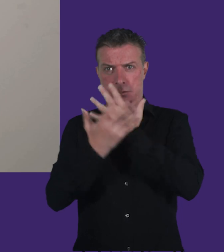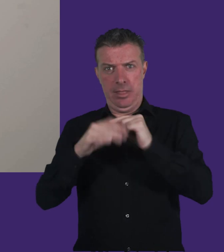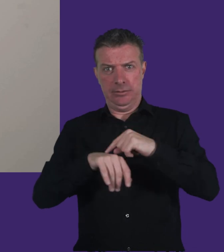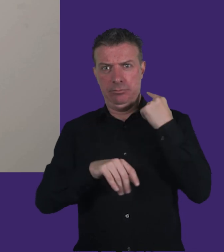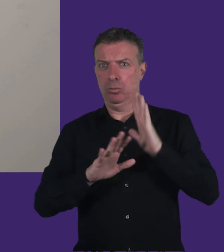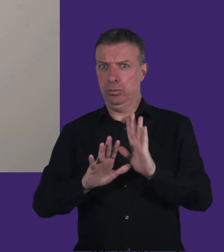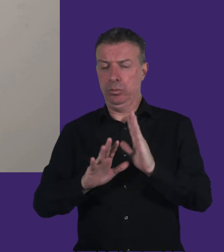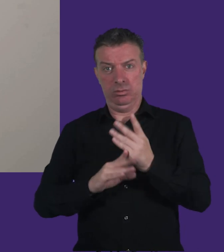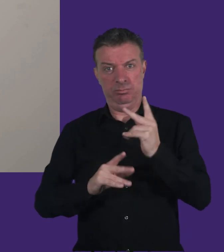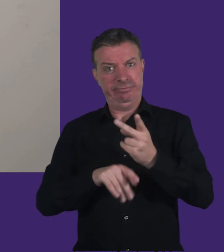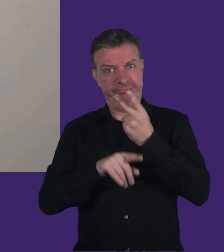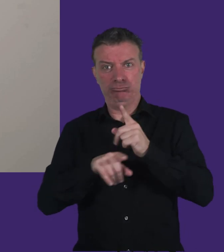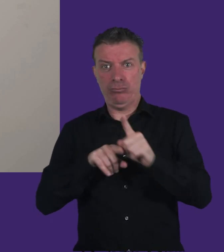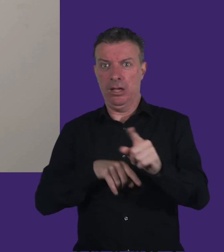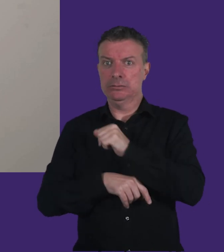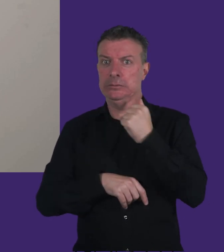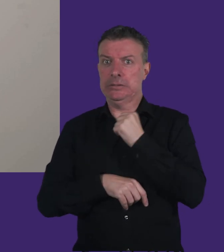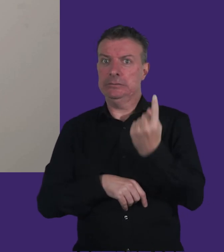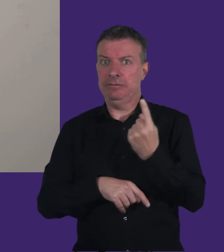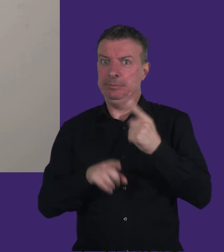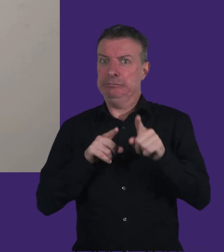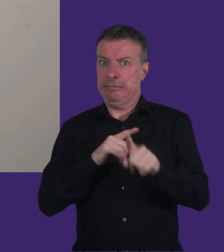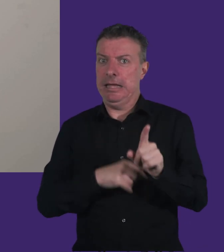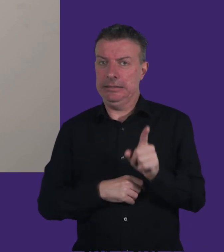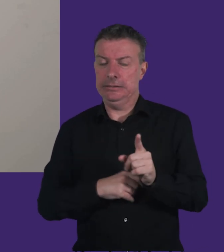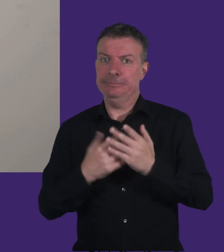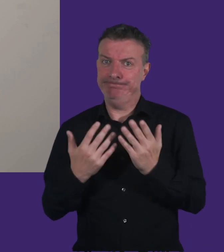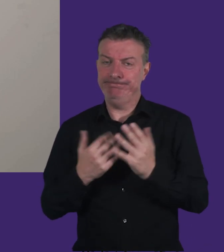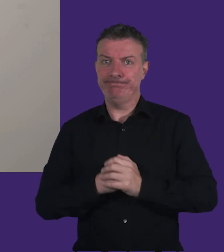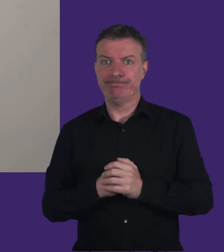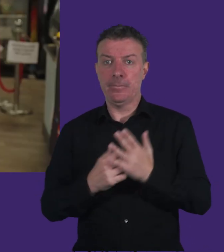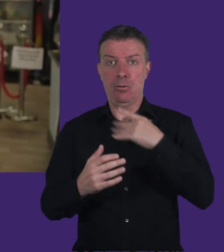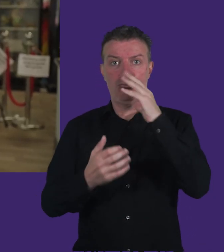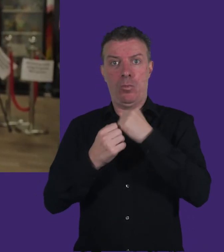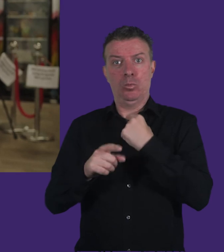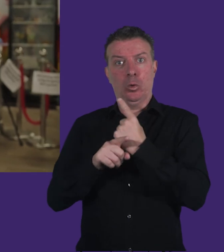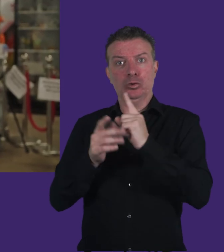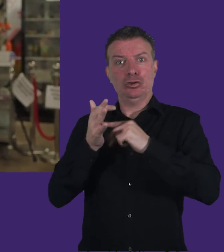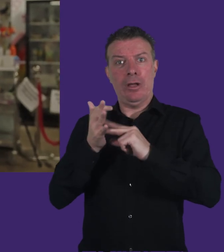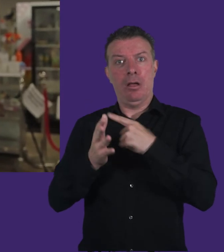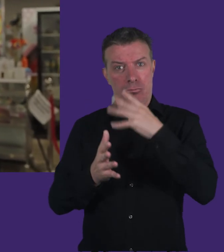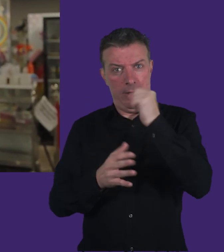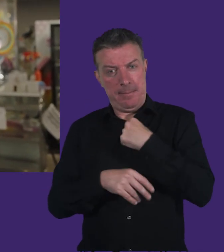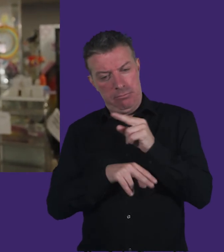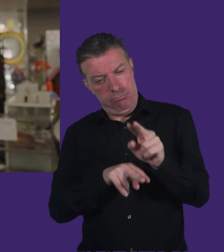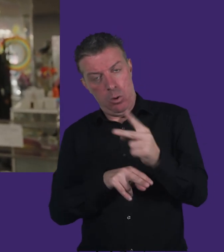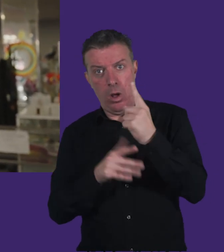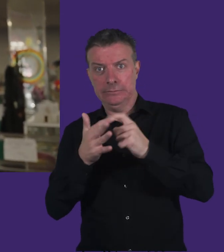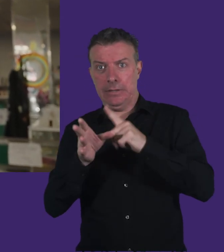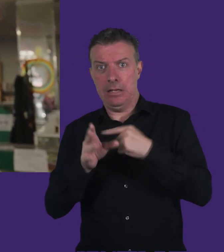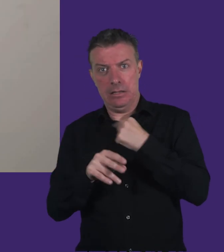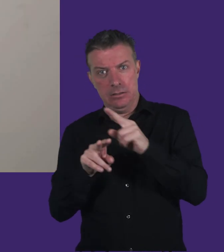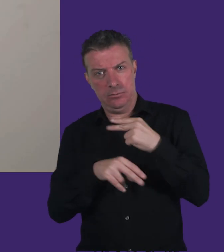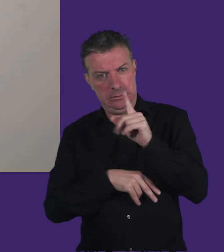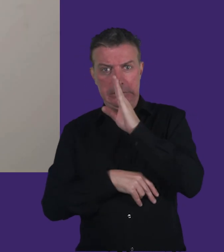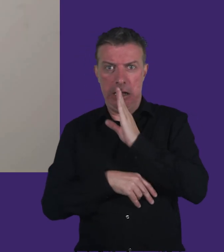in a really, really dark place in her life and had attempted suicide. When I spoke to Jenna, I remember seeing her